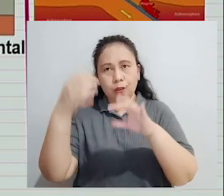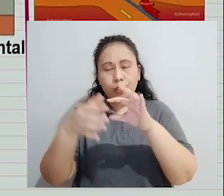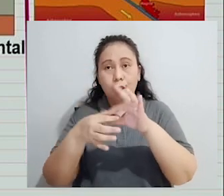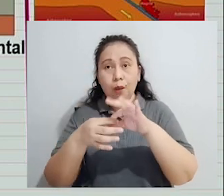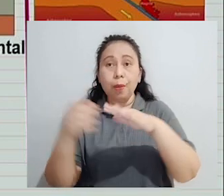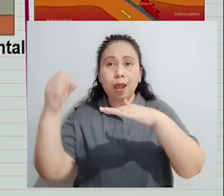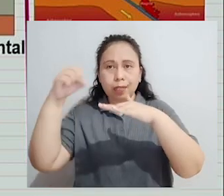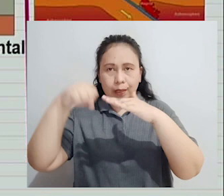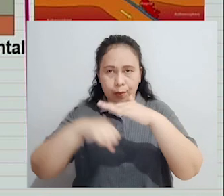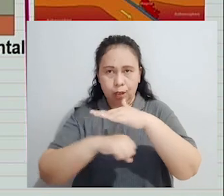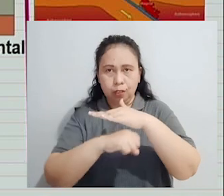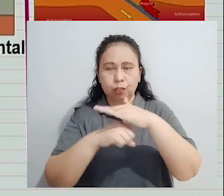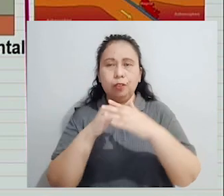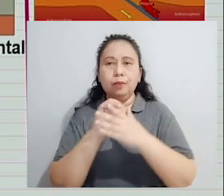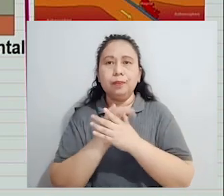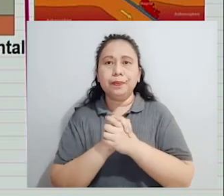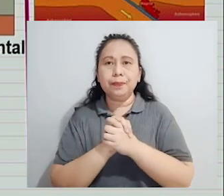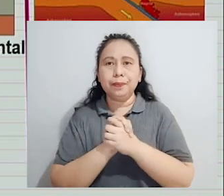subduction.